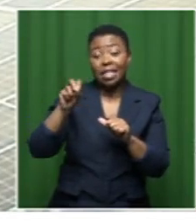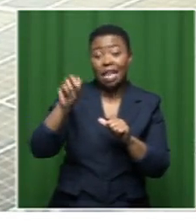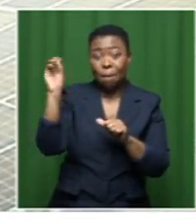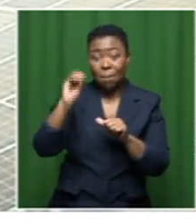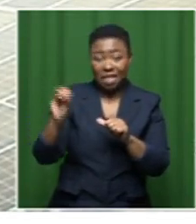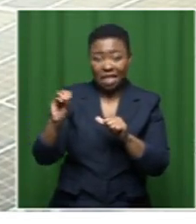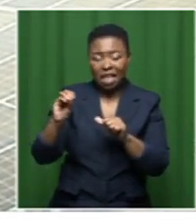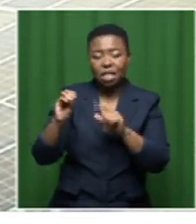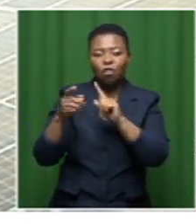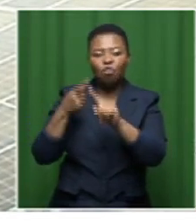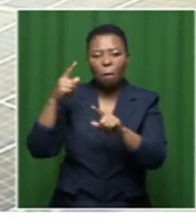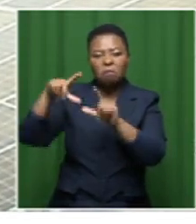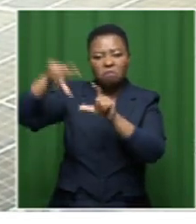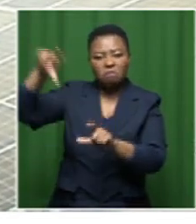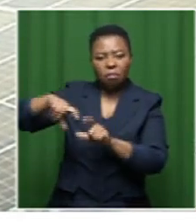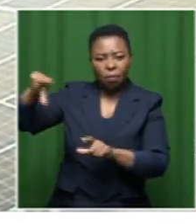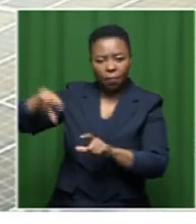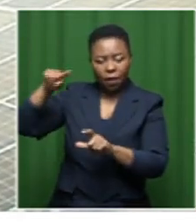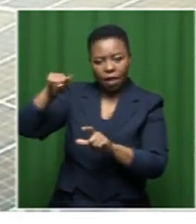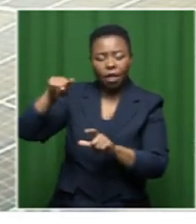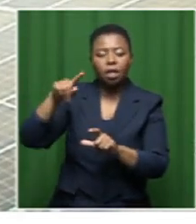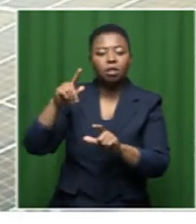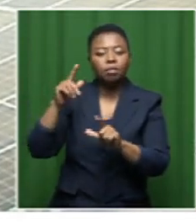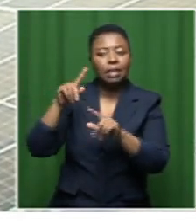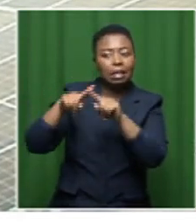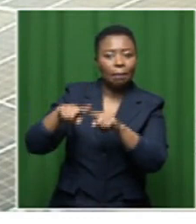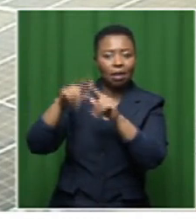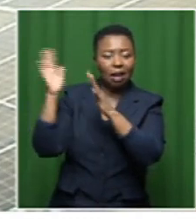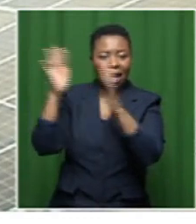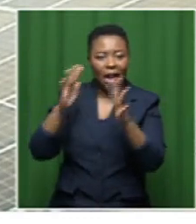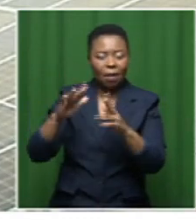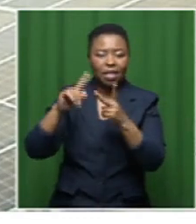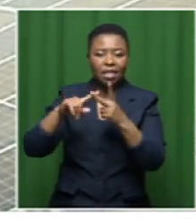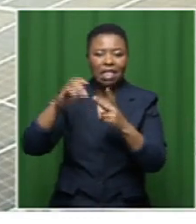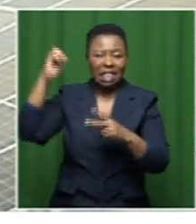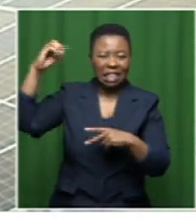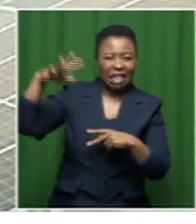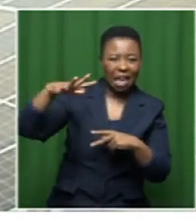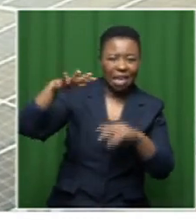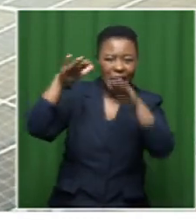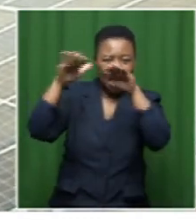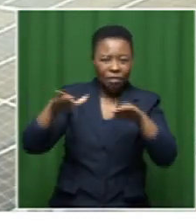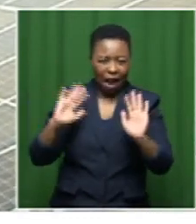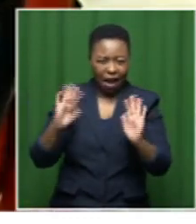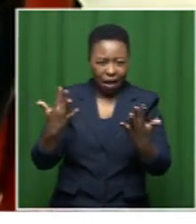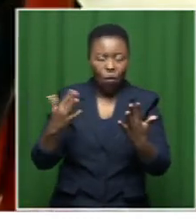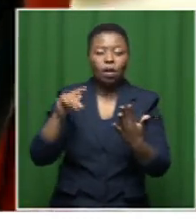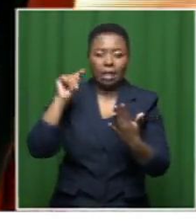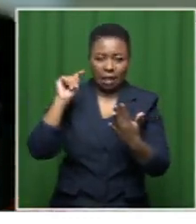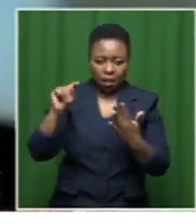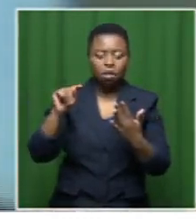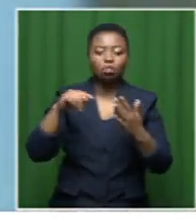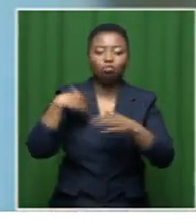efficiency from the panels with our climate and the irradiation levels, and so yeah, we have to